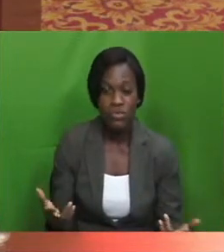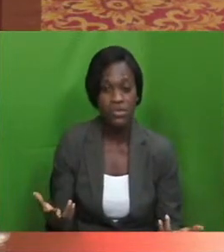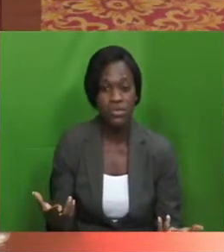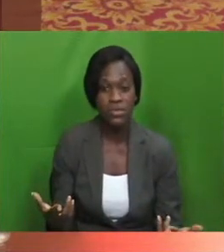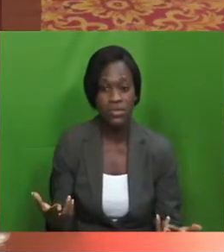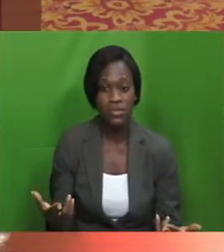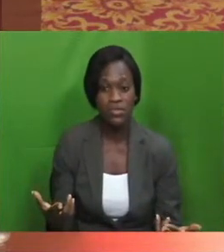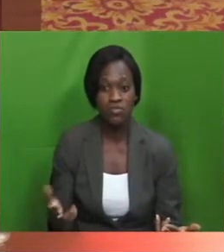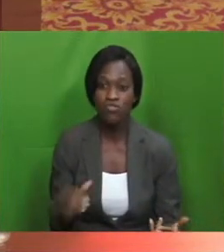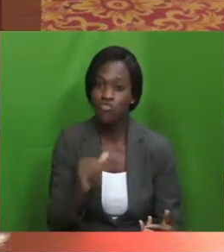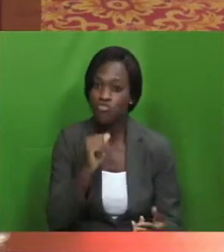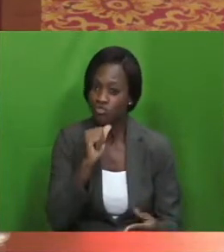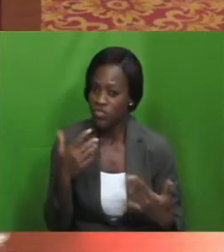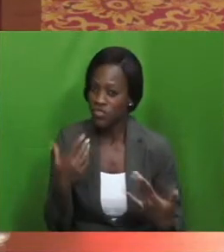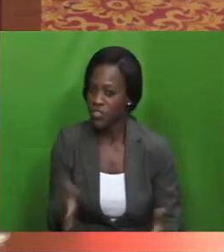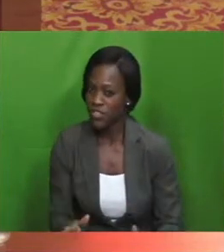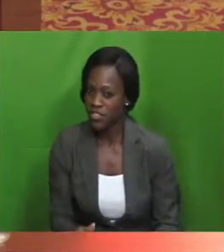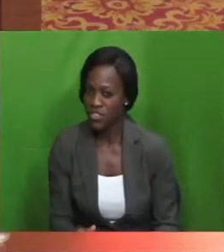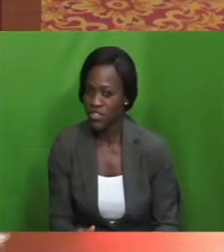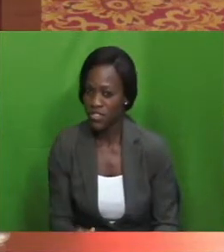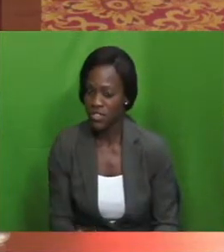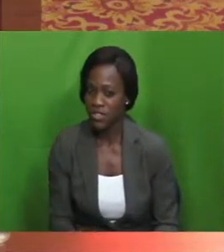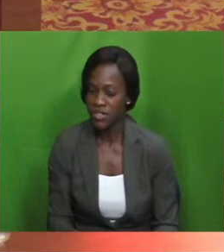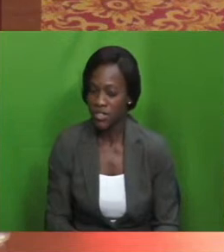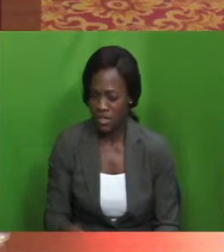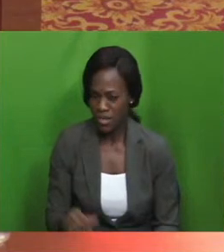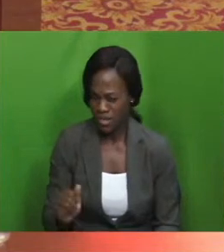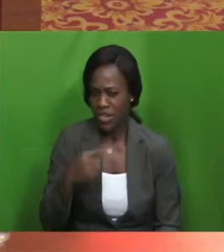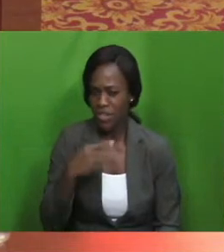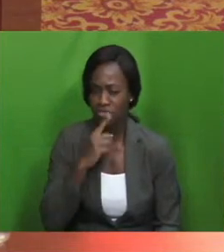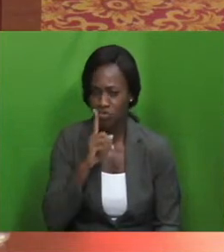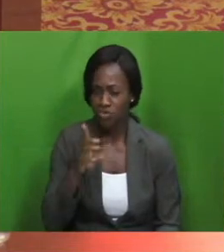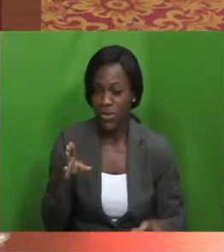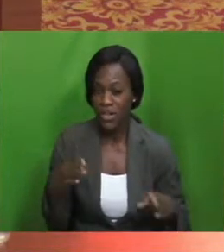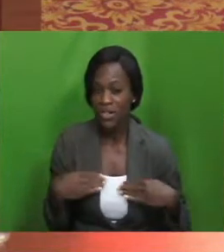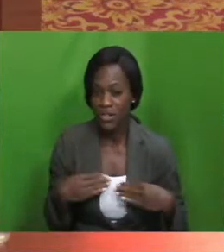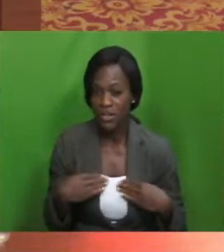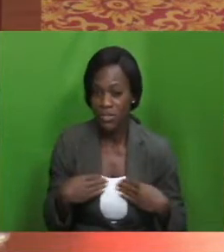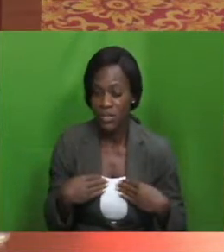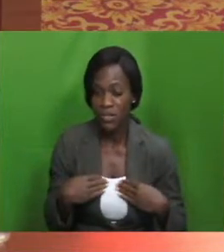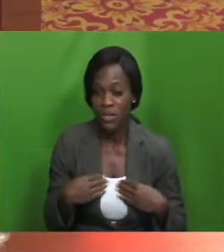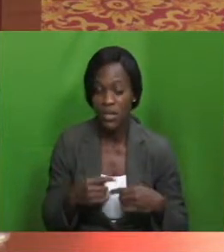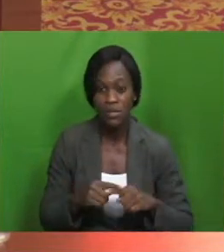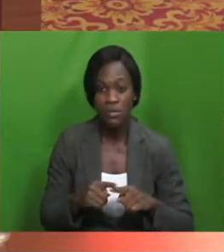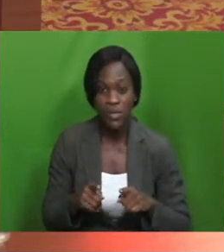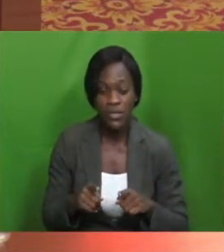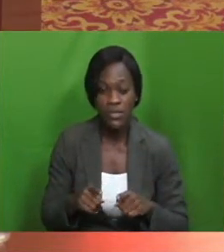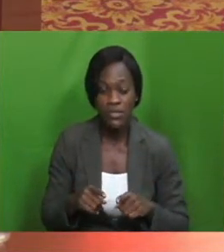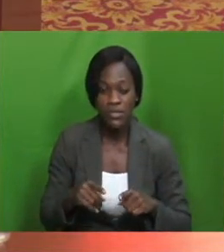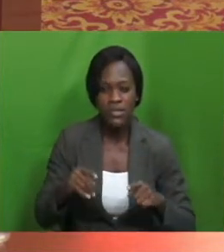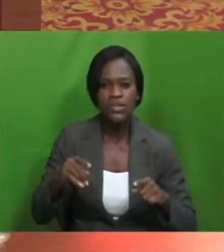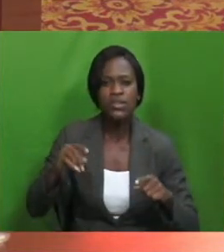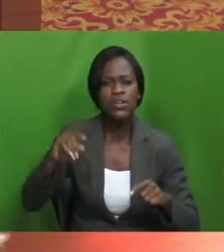were not completed. We must admit to that. And Speaker, government must be urged